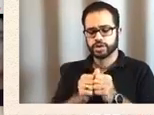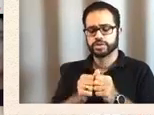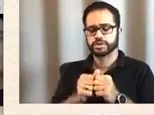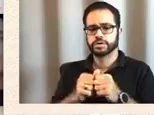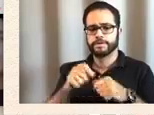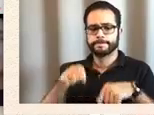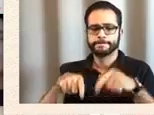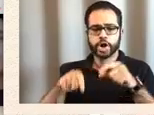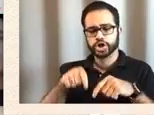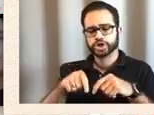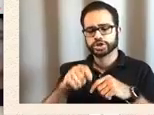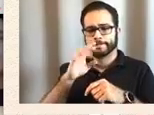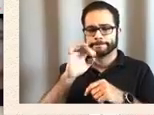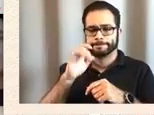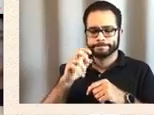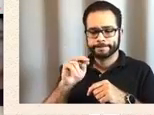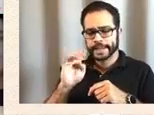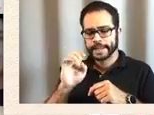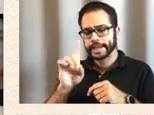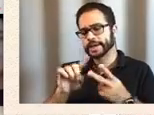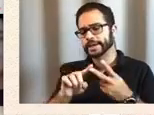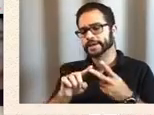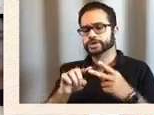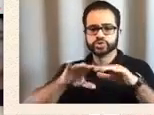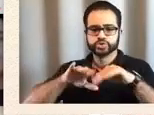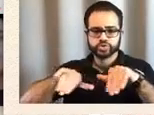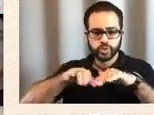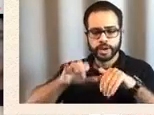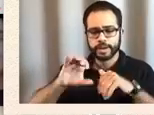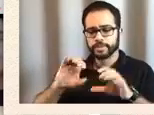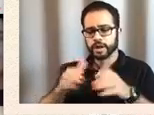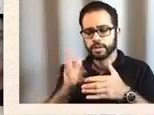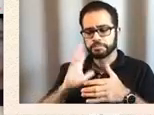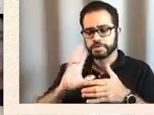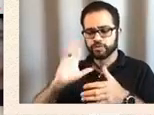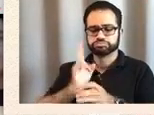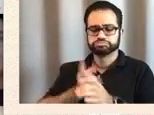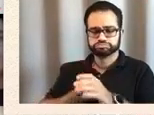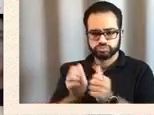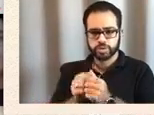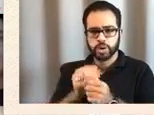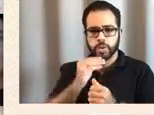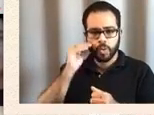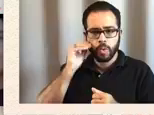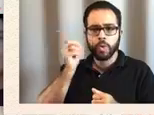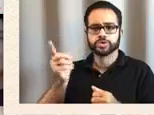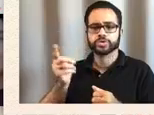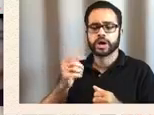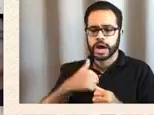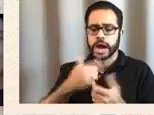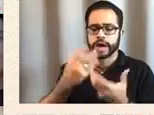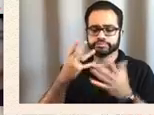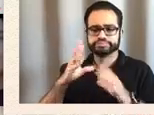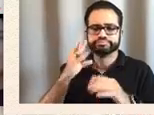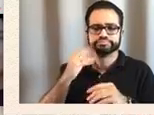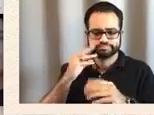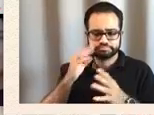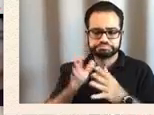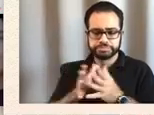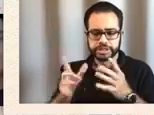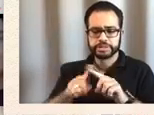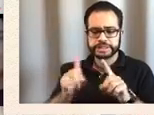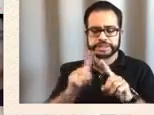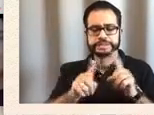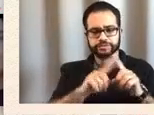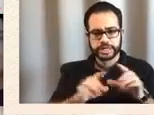swim, and also the swim club that I used to belong to back home. So I have done many different activities that did